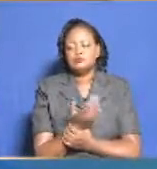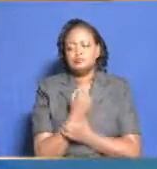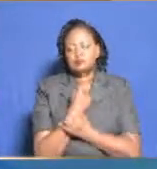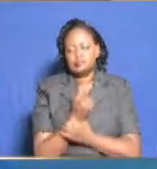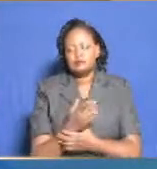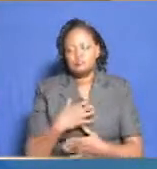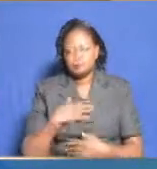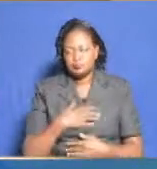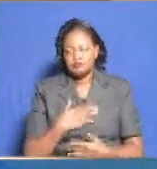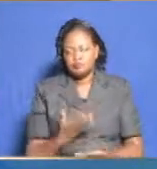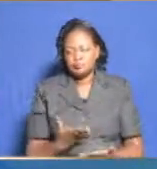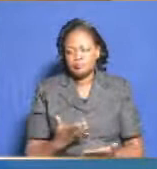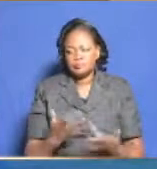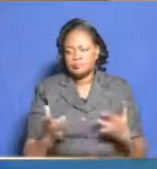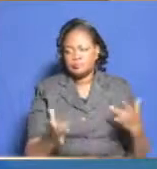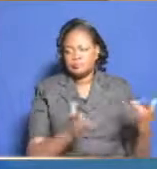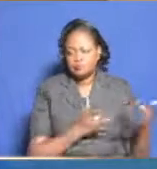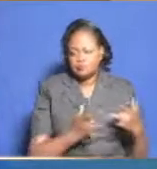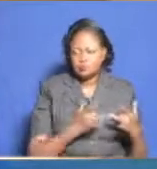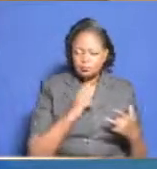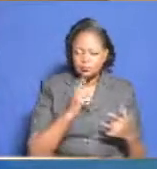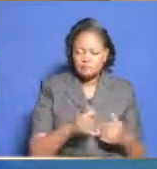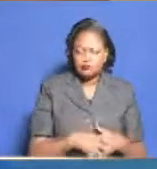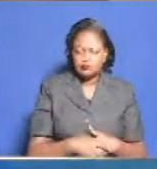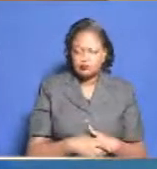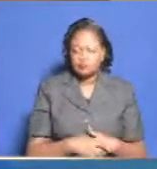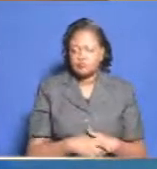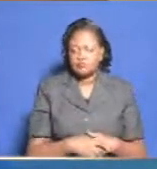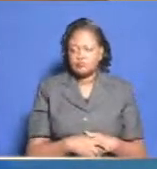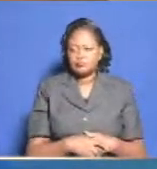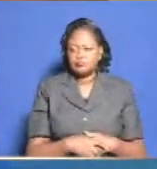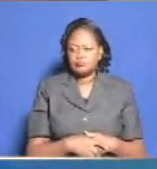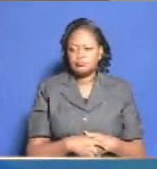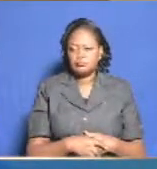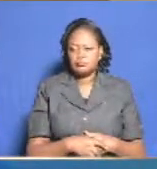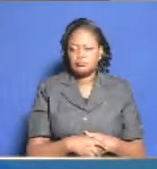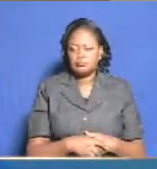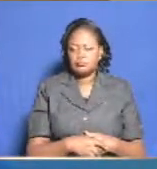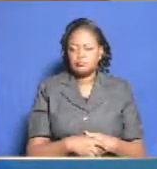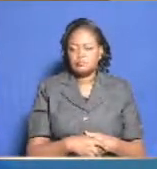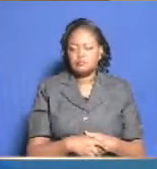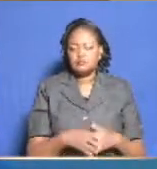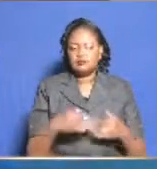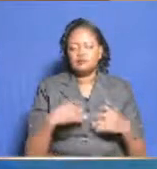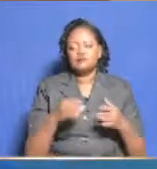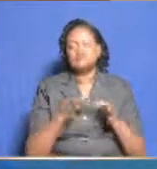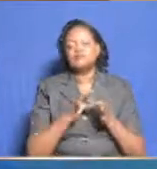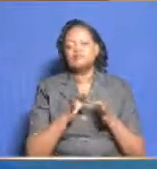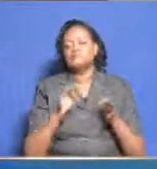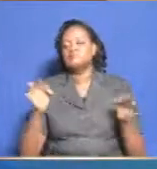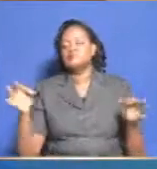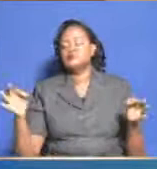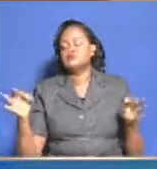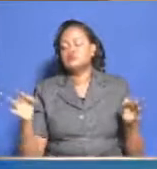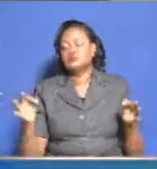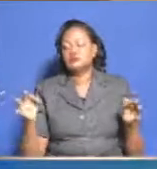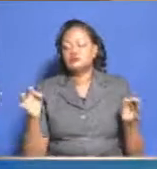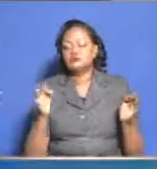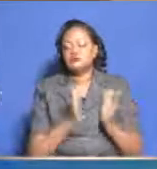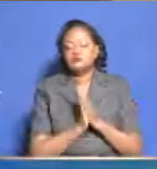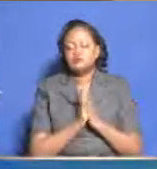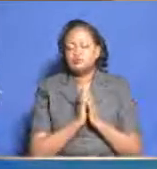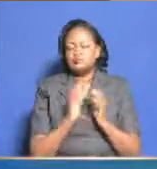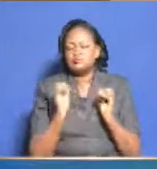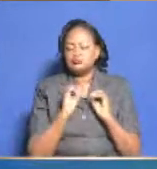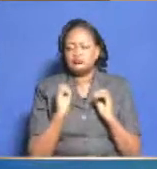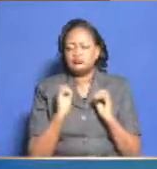Allow us to set the court time so that we do not rehash the very long submissions about timing. And we've all